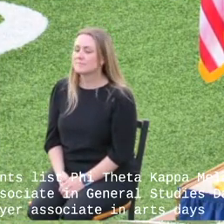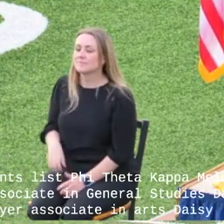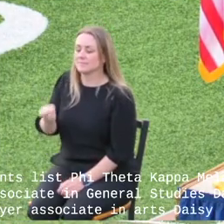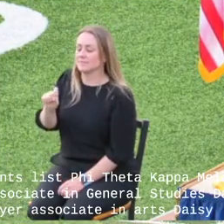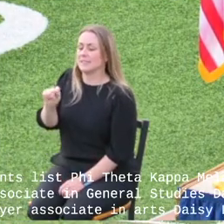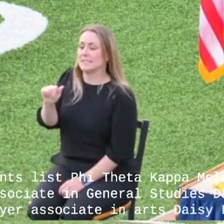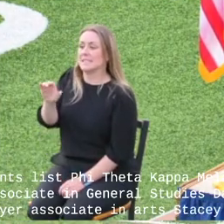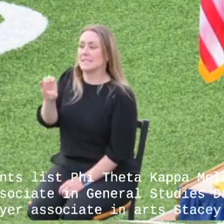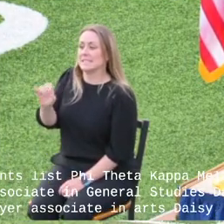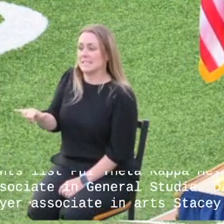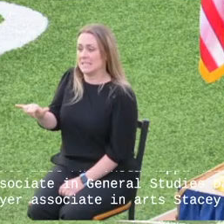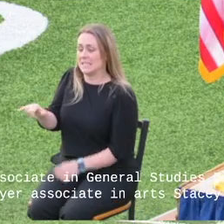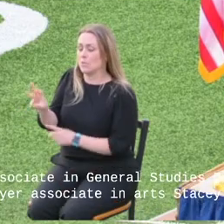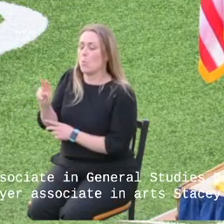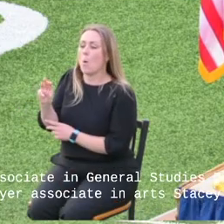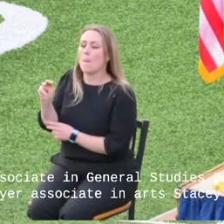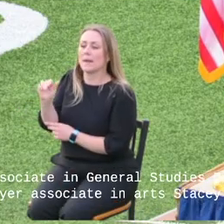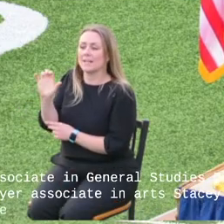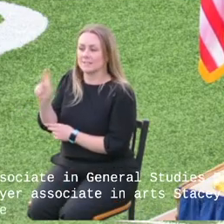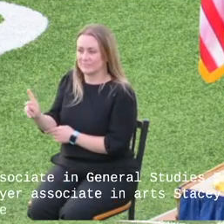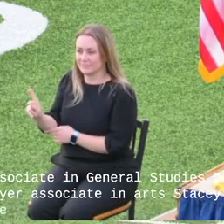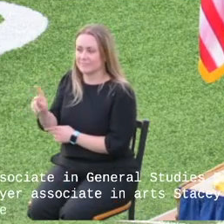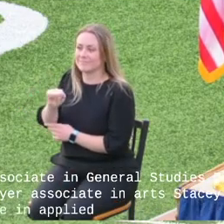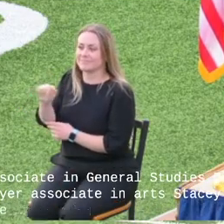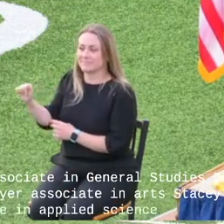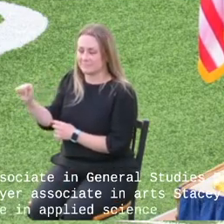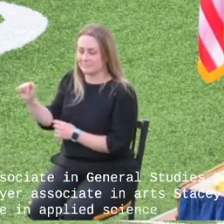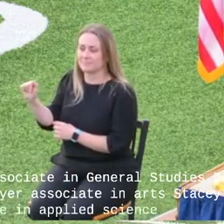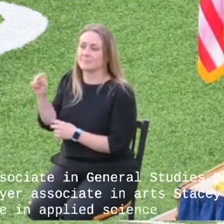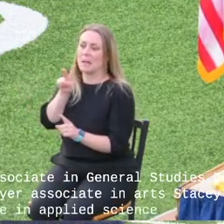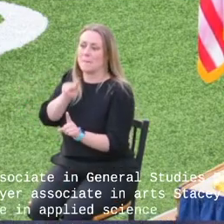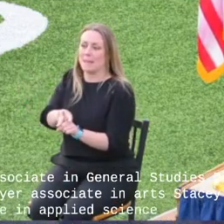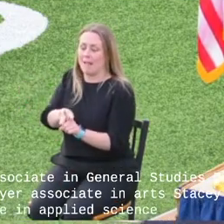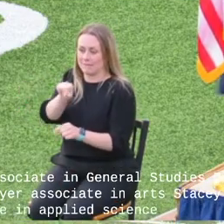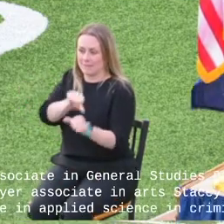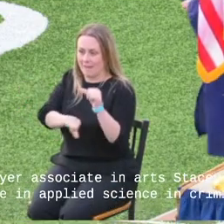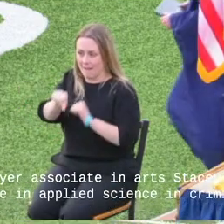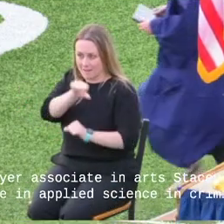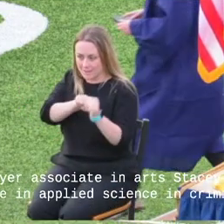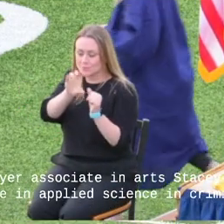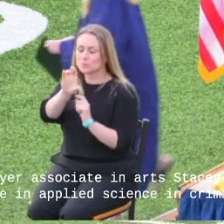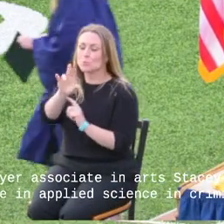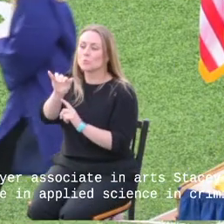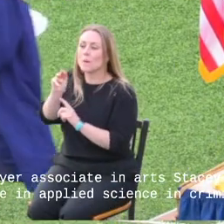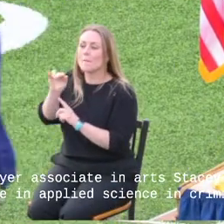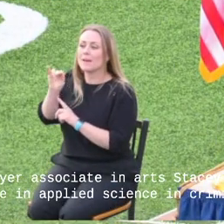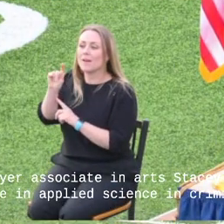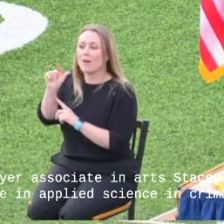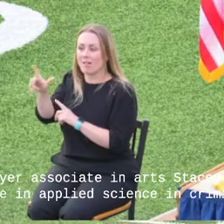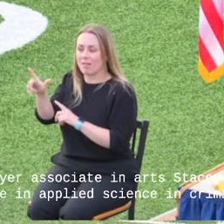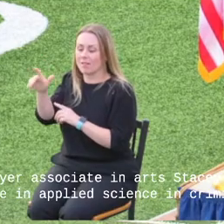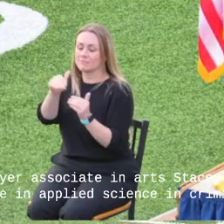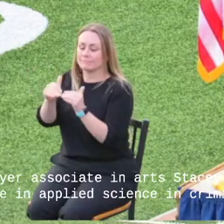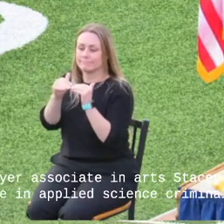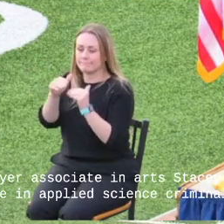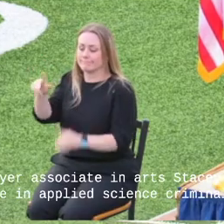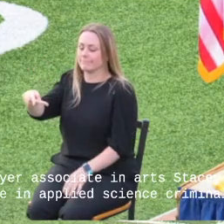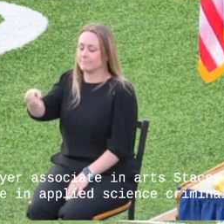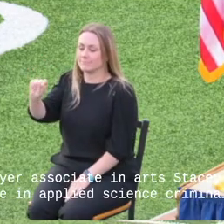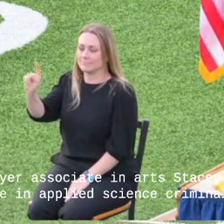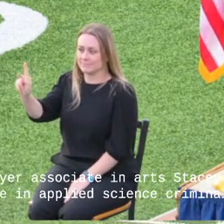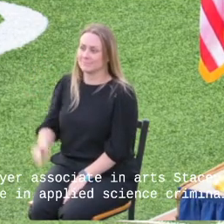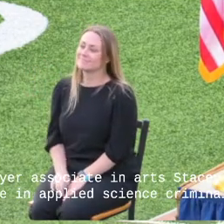Stacy Lynn Womack, Associate in Applied Science, Criminal Justice, Phi Theta Kappa.